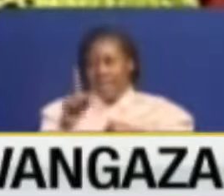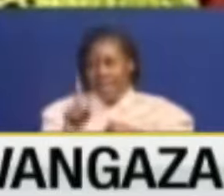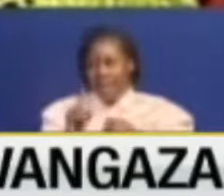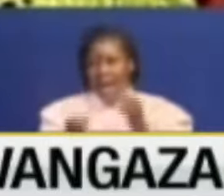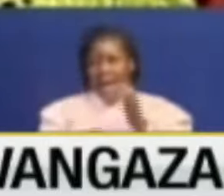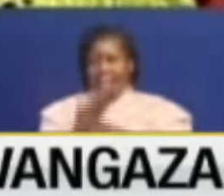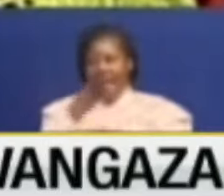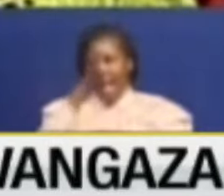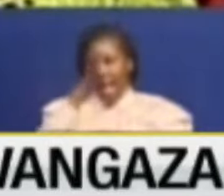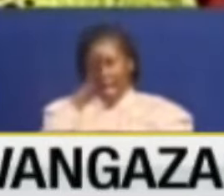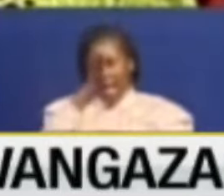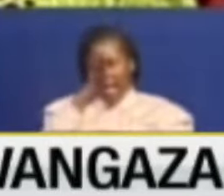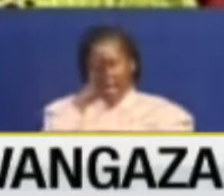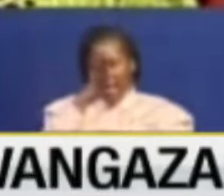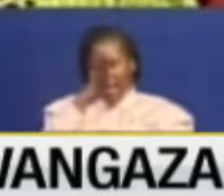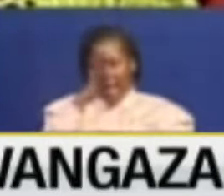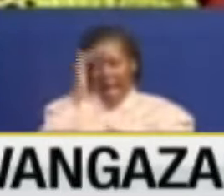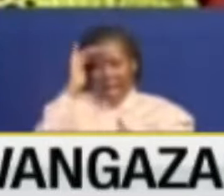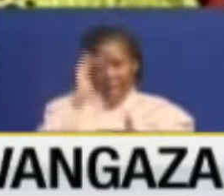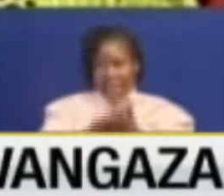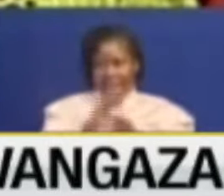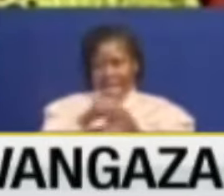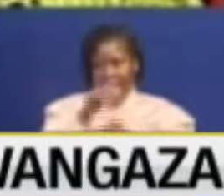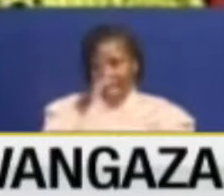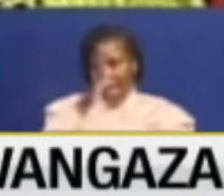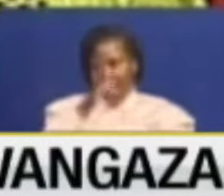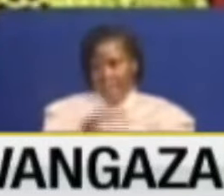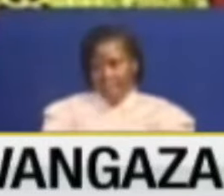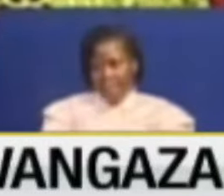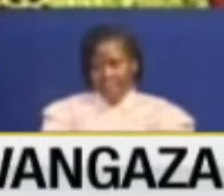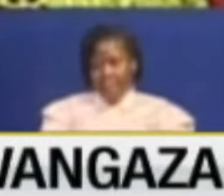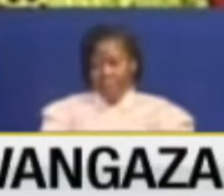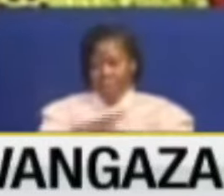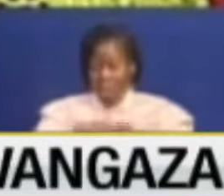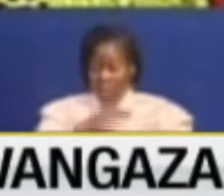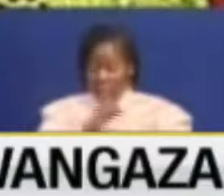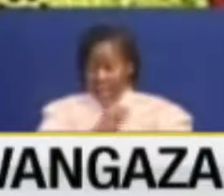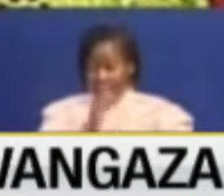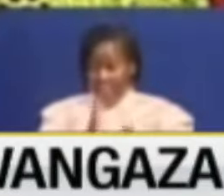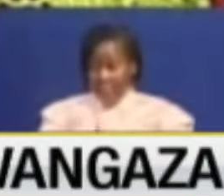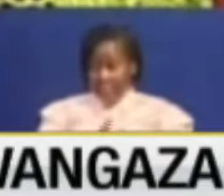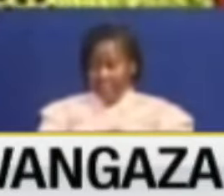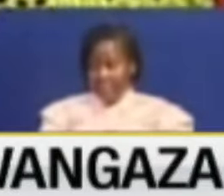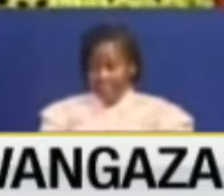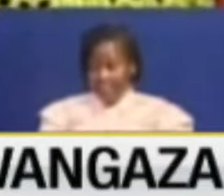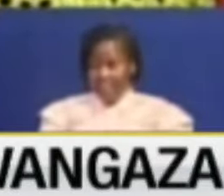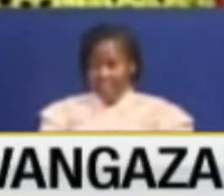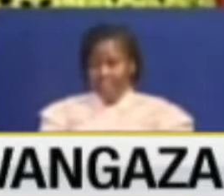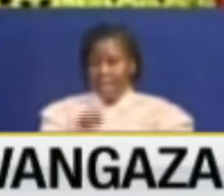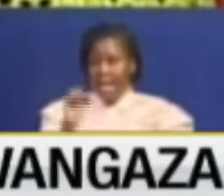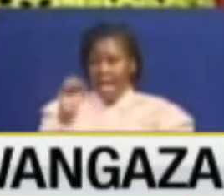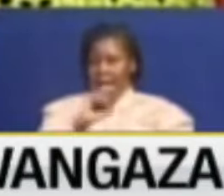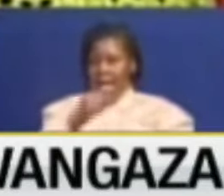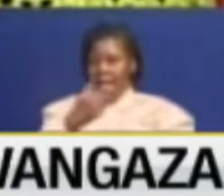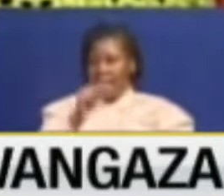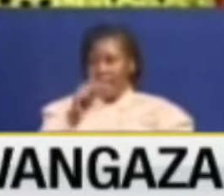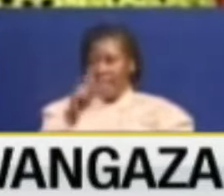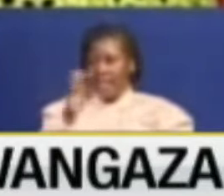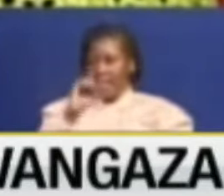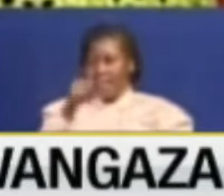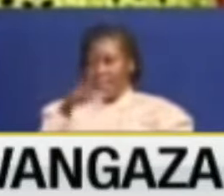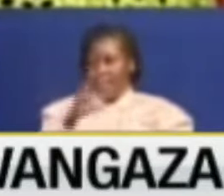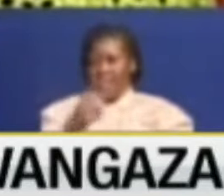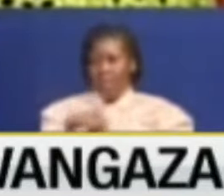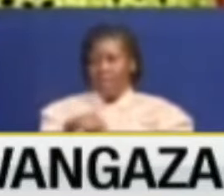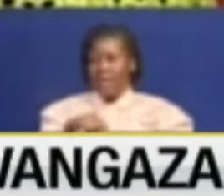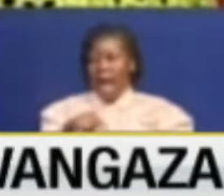created a lie and believed in a lie. Honorable senators, Shakespeare states that a rose by